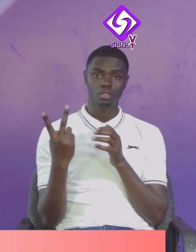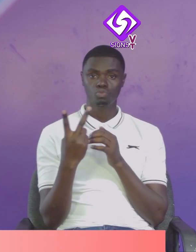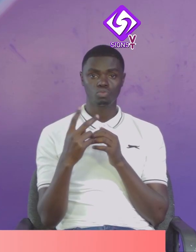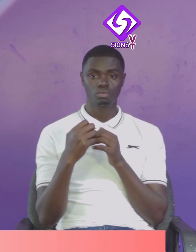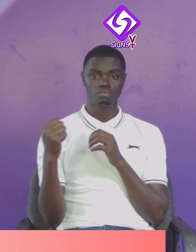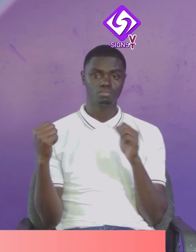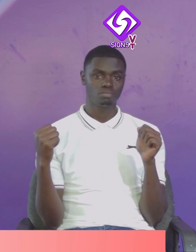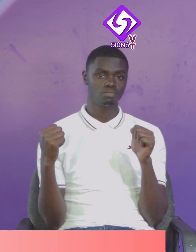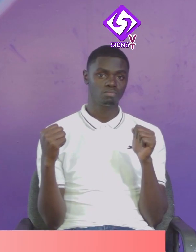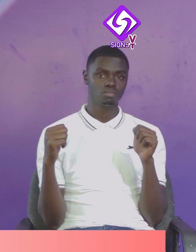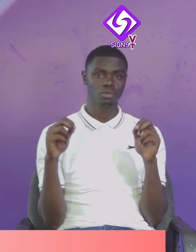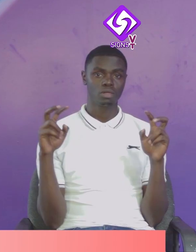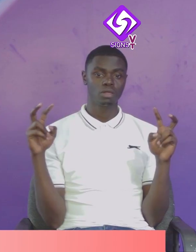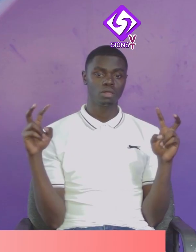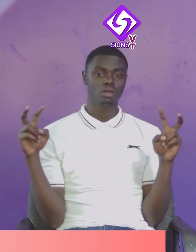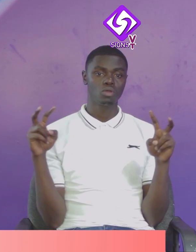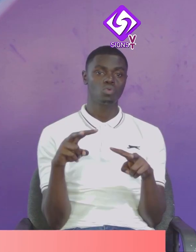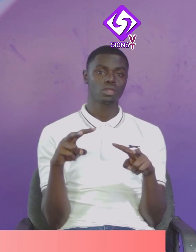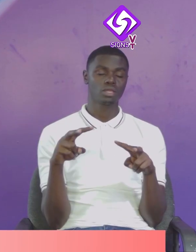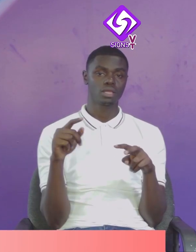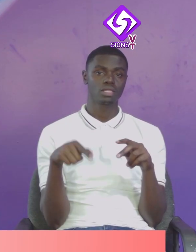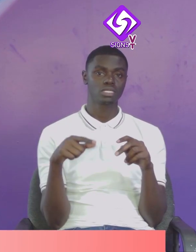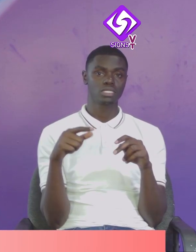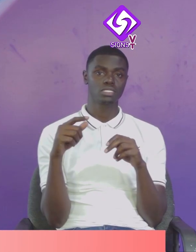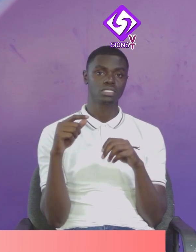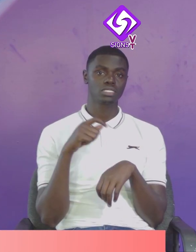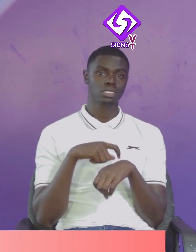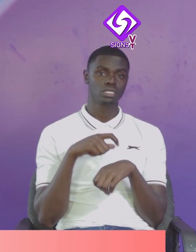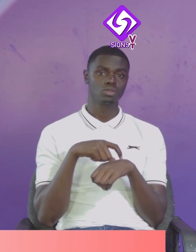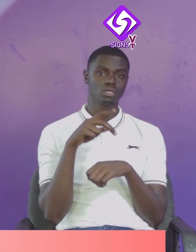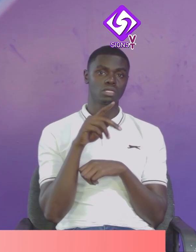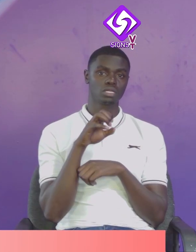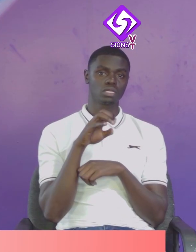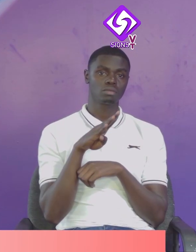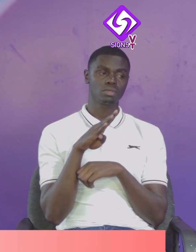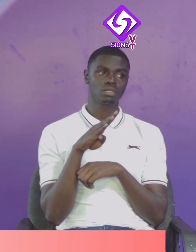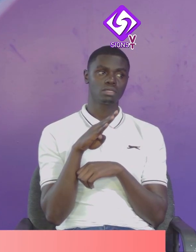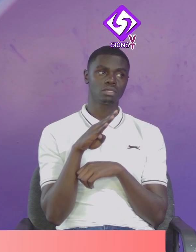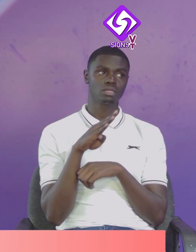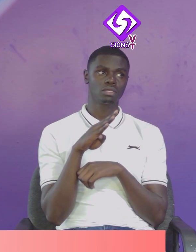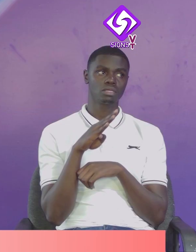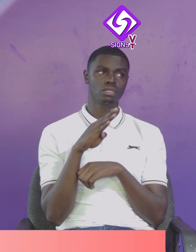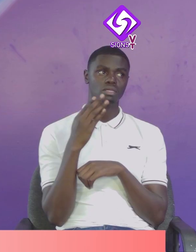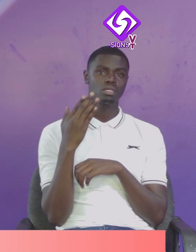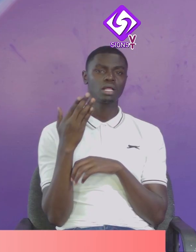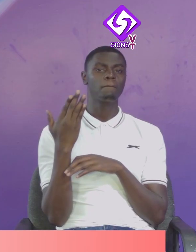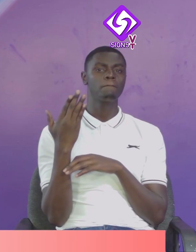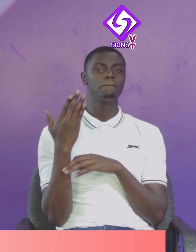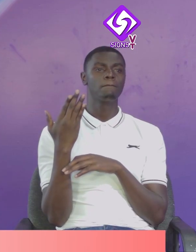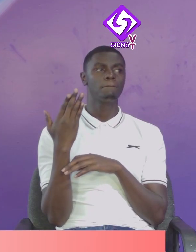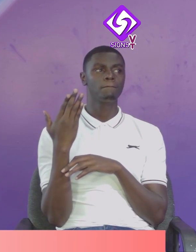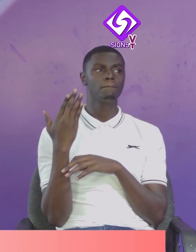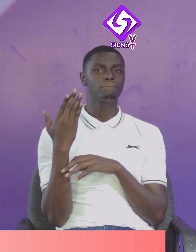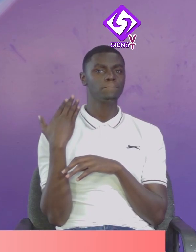are looking sharp this season, but KCB, the one we used to know, and especially it had